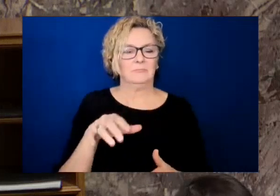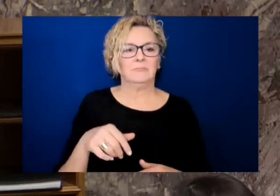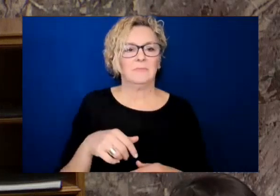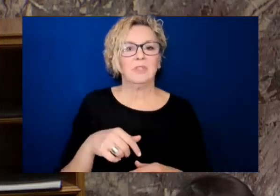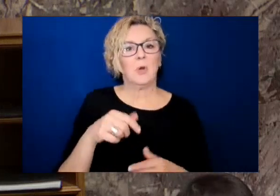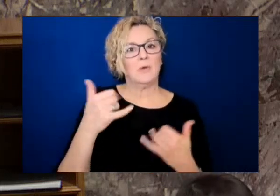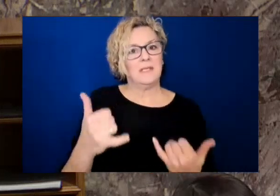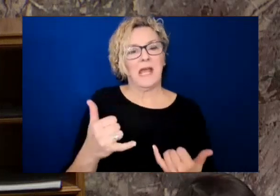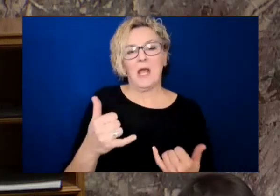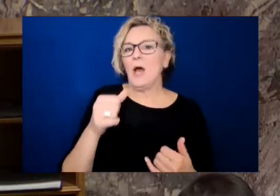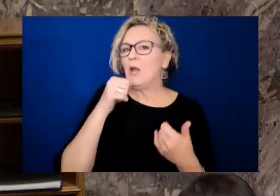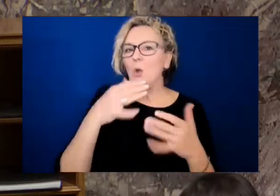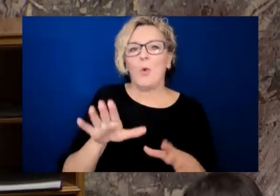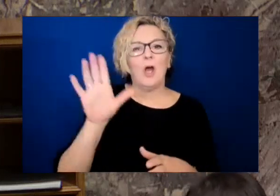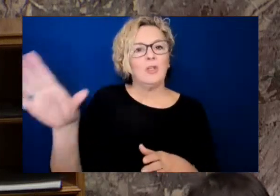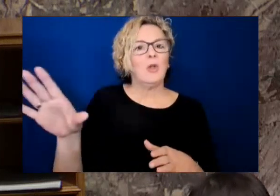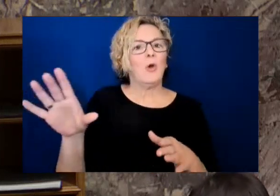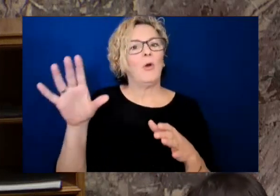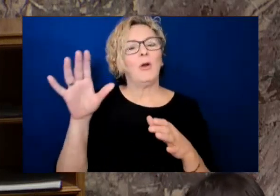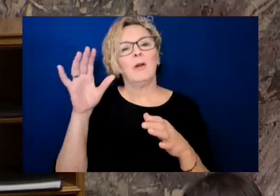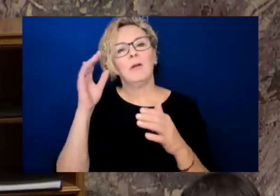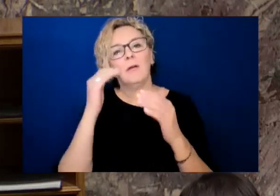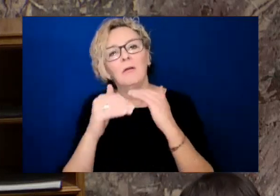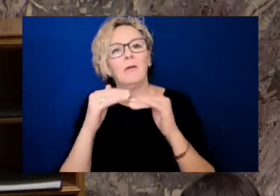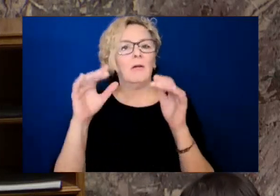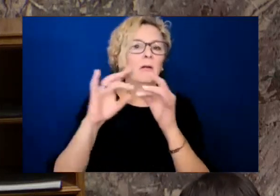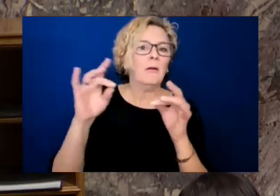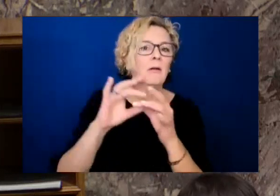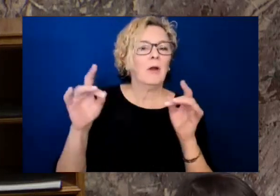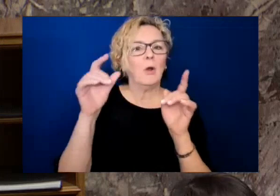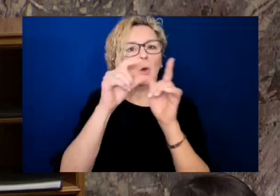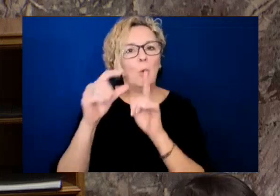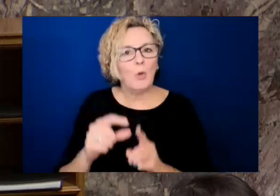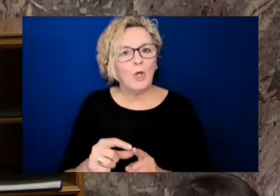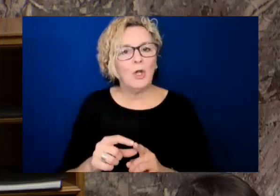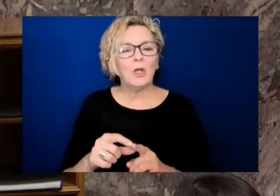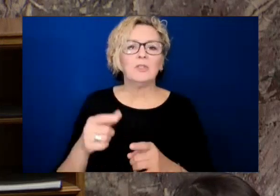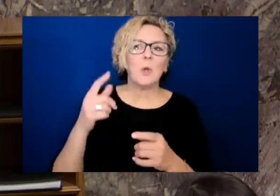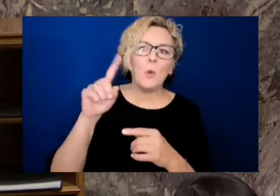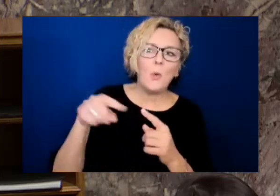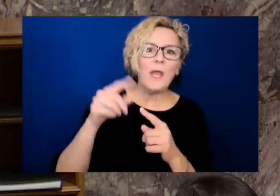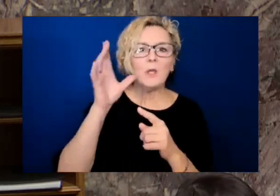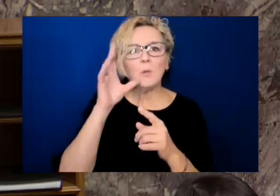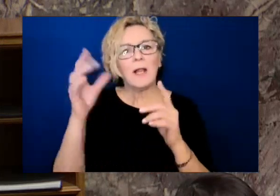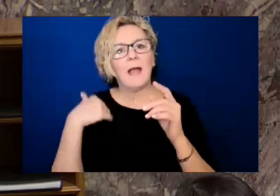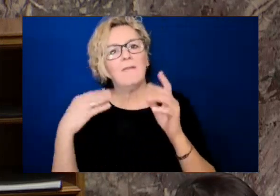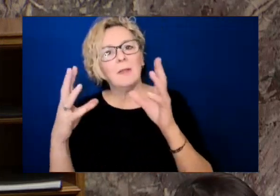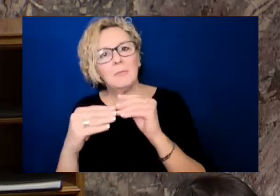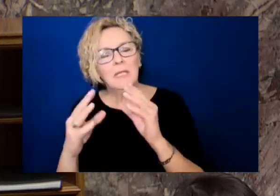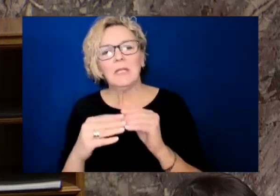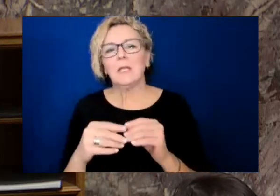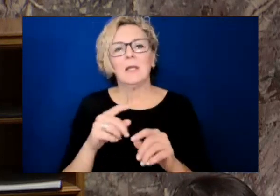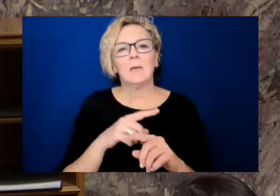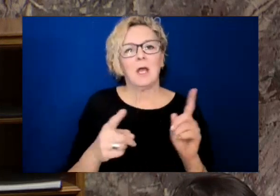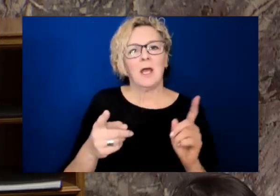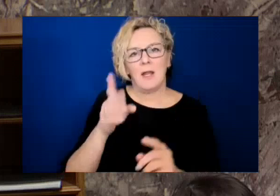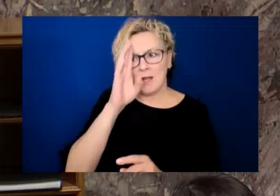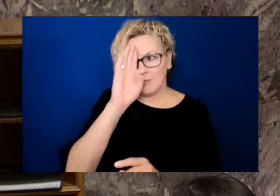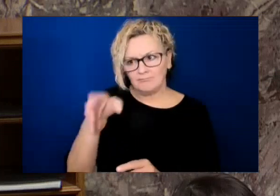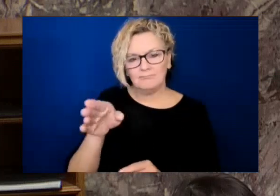that you're about to have. I am asking you very succinctly. You did the right thing when you found out that there was